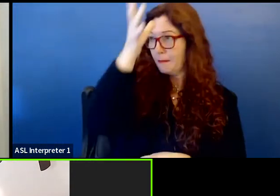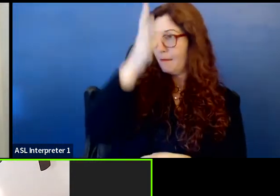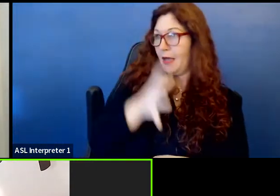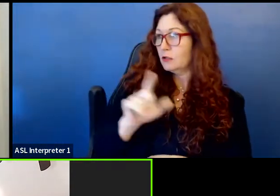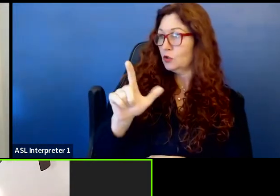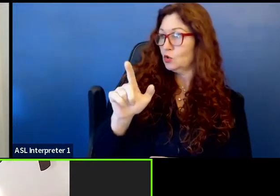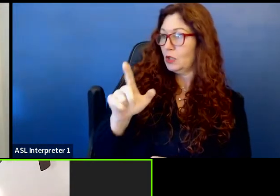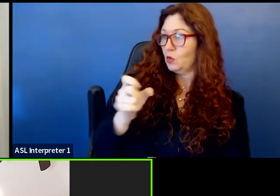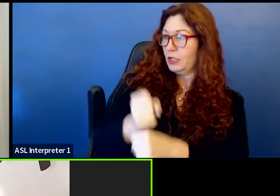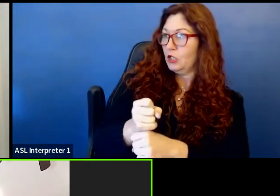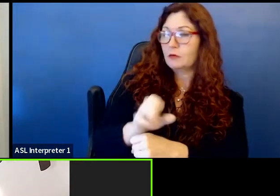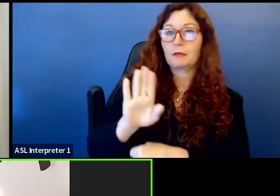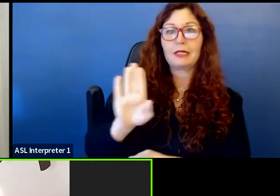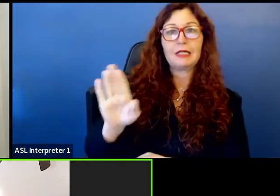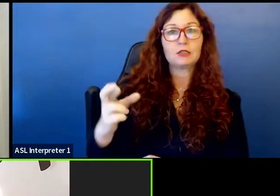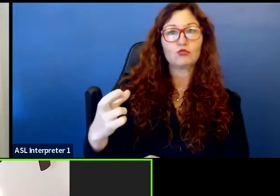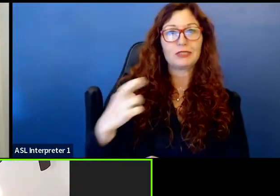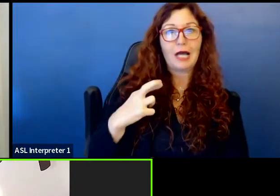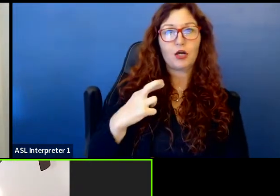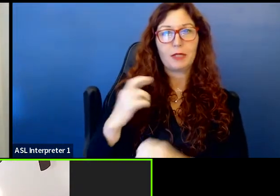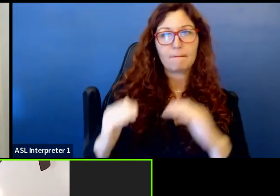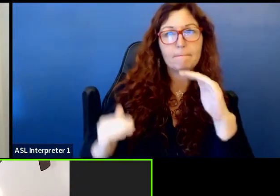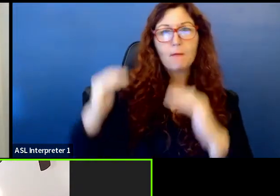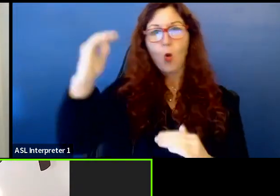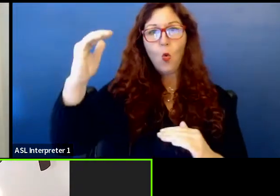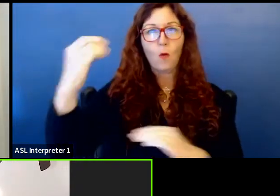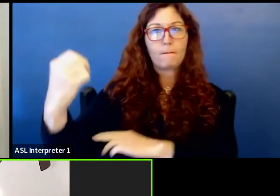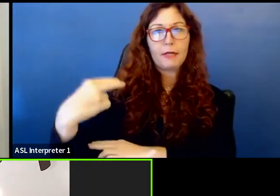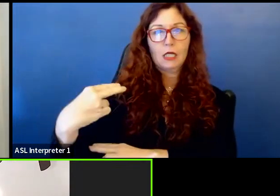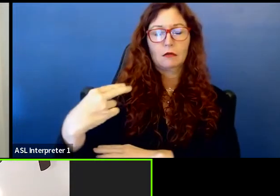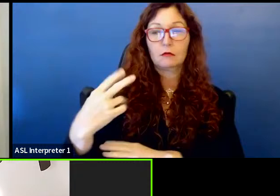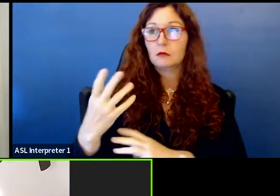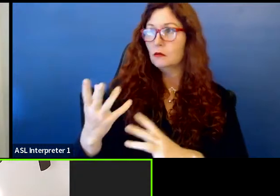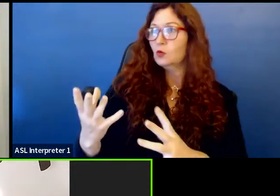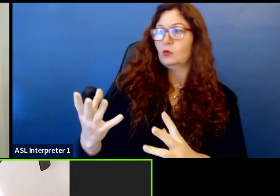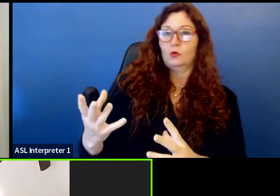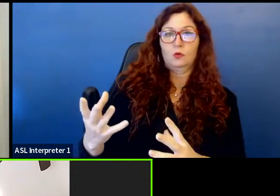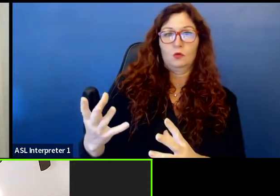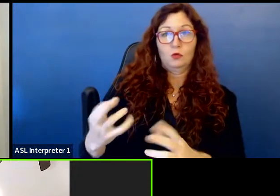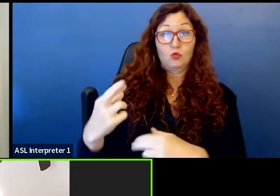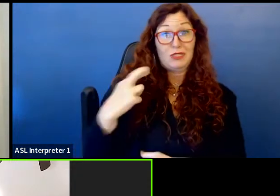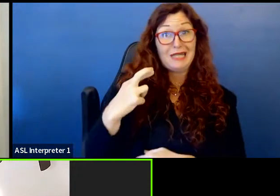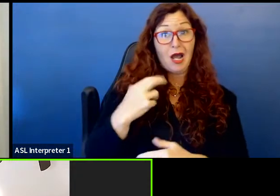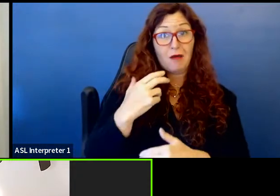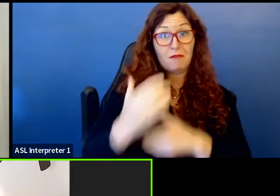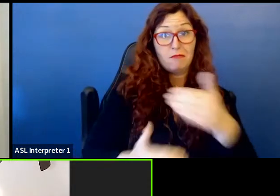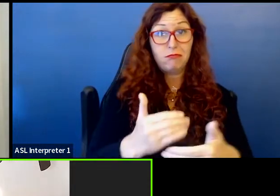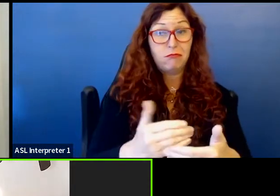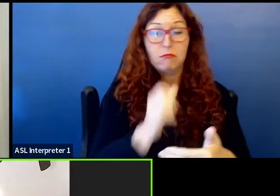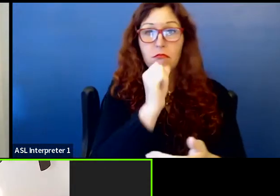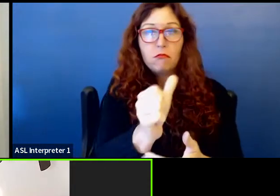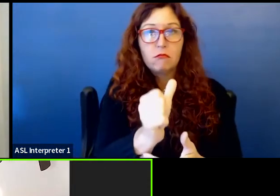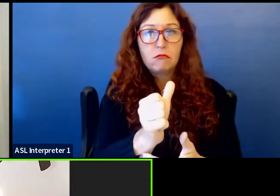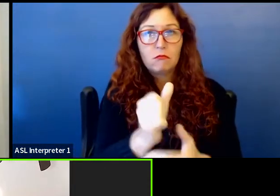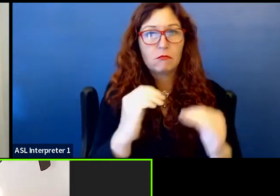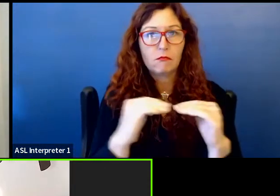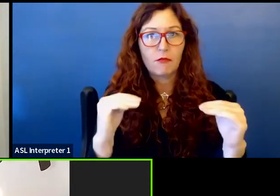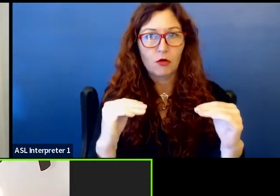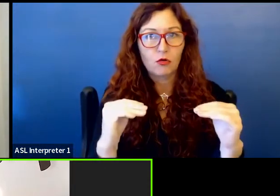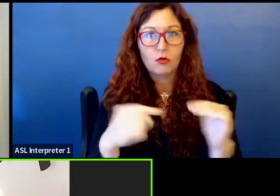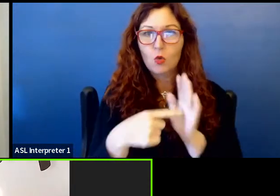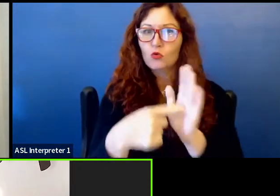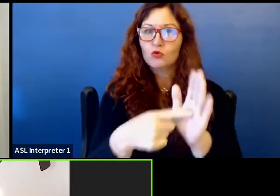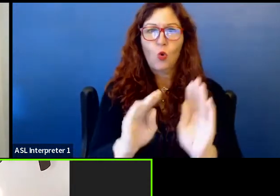have 20 credits i might have five that lets you know right there this is a problem between the the men and the women are